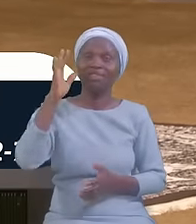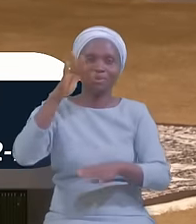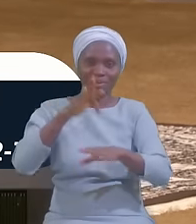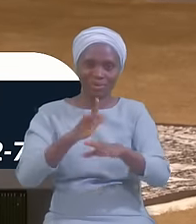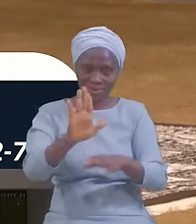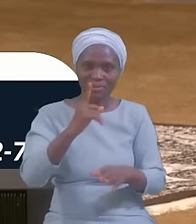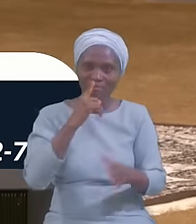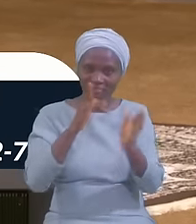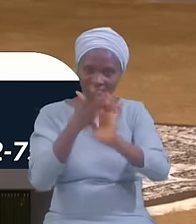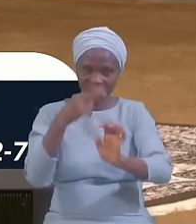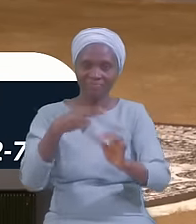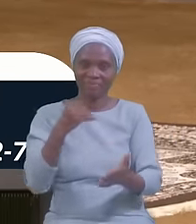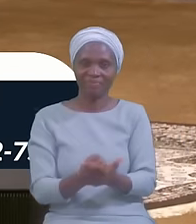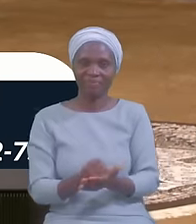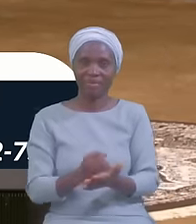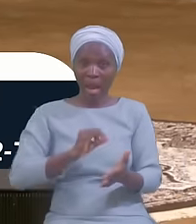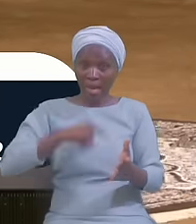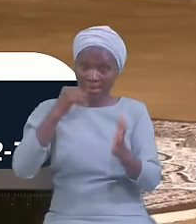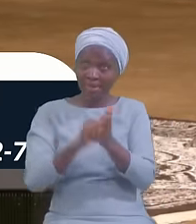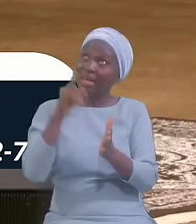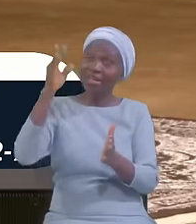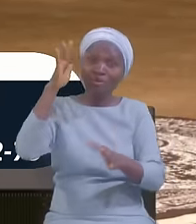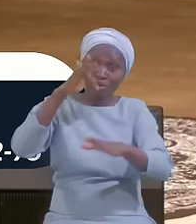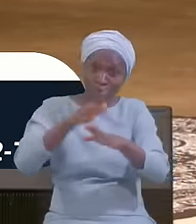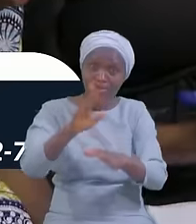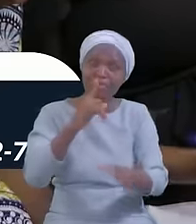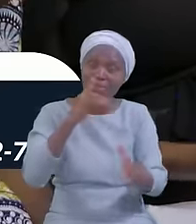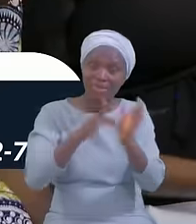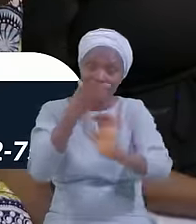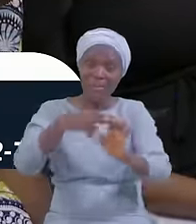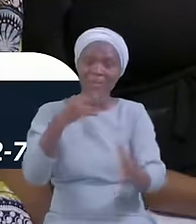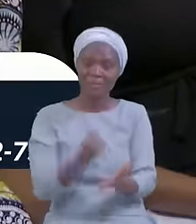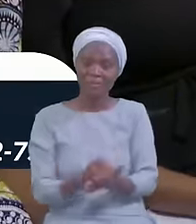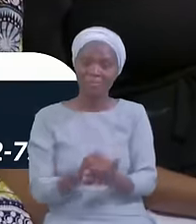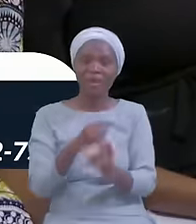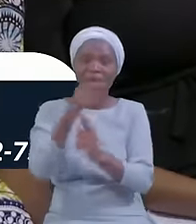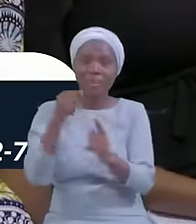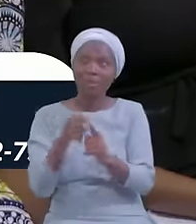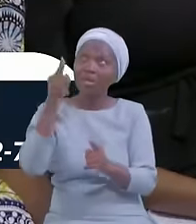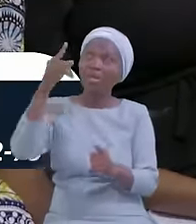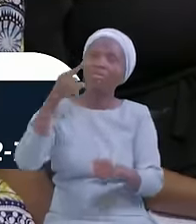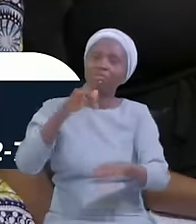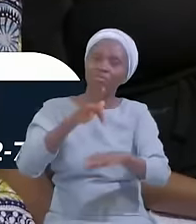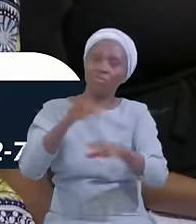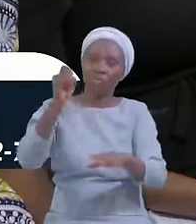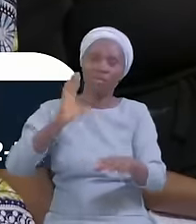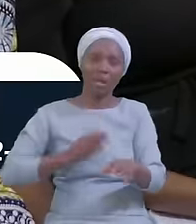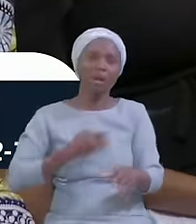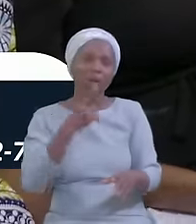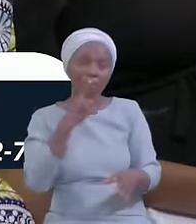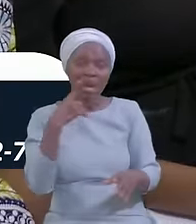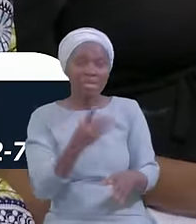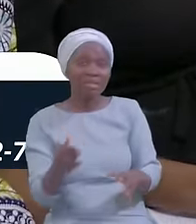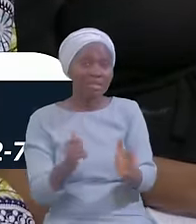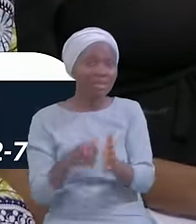mouth. Amen. I said, he'll touch your mouth. Amen. When he touches our mouths, the things we